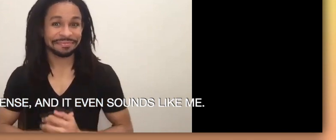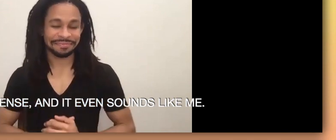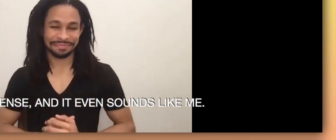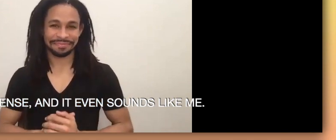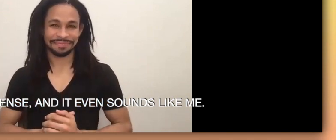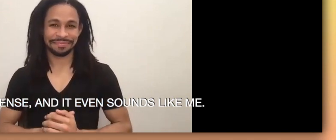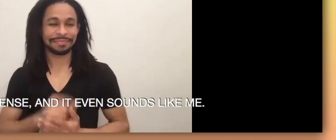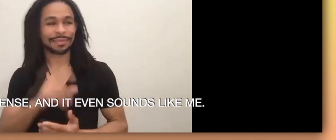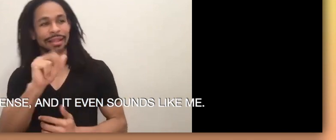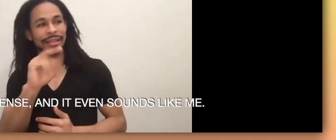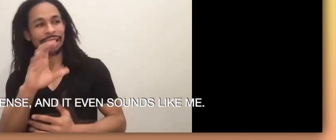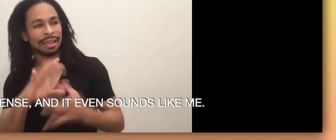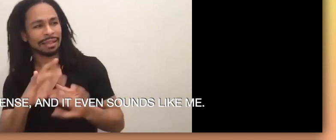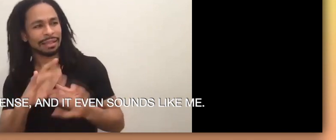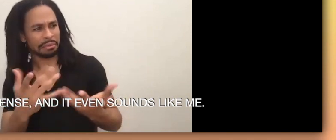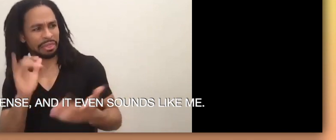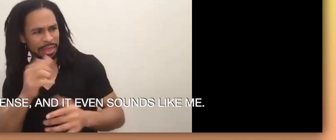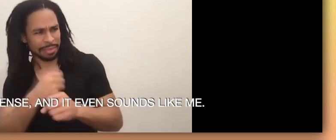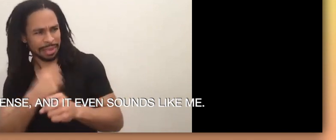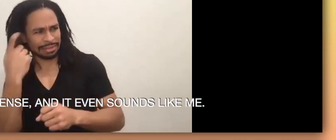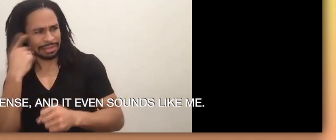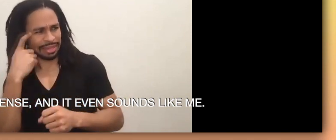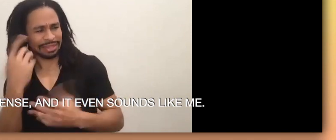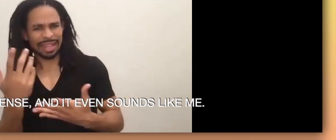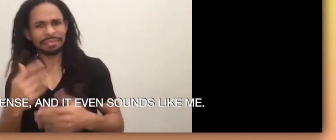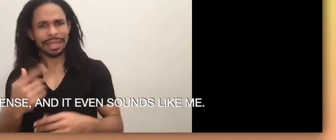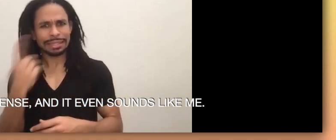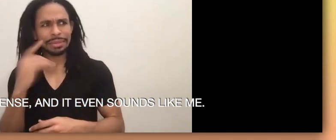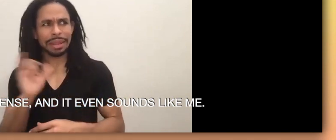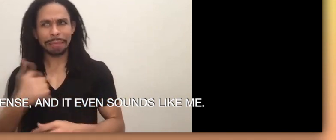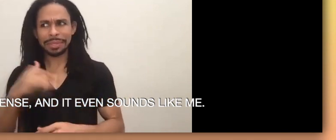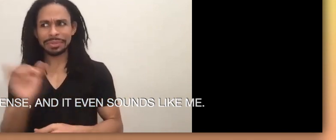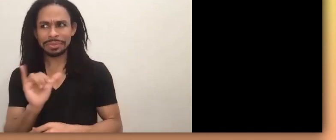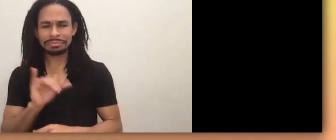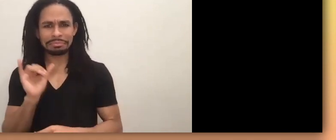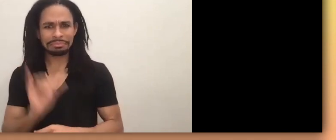That makes sense and even sounds like me.